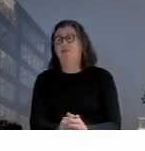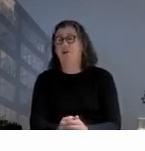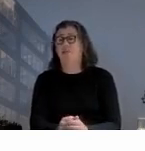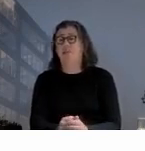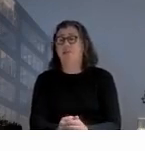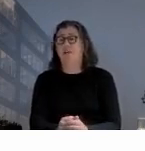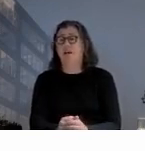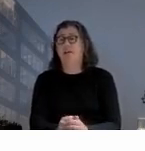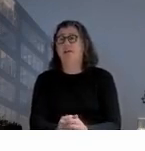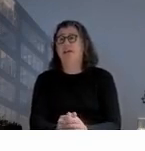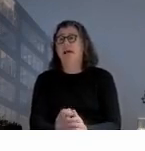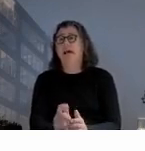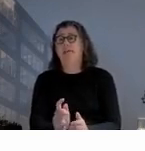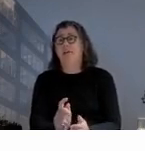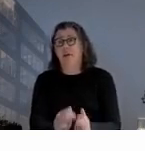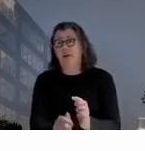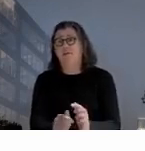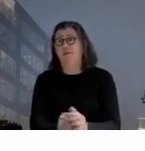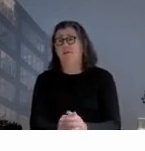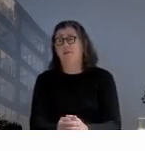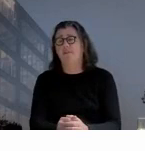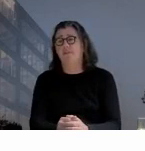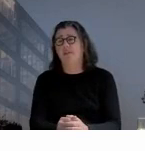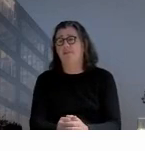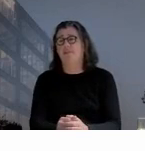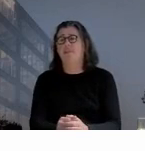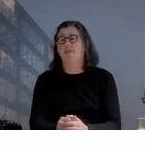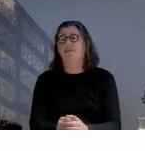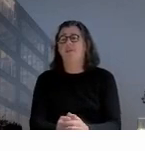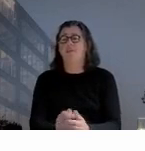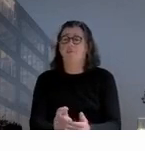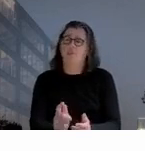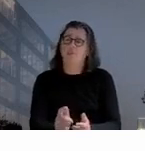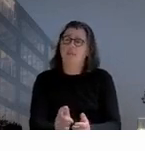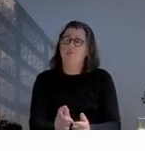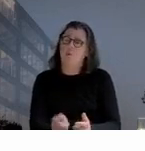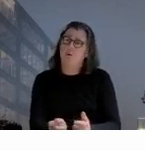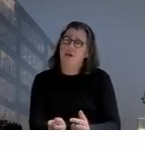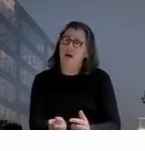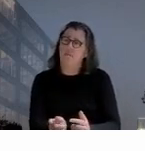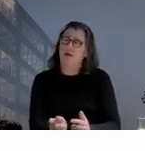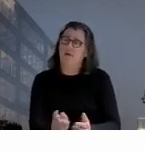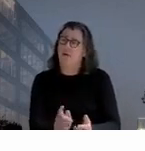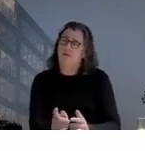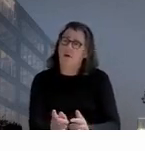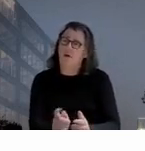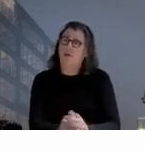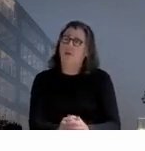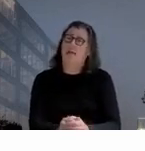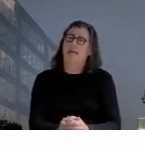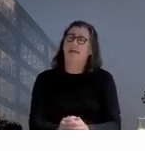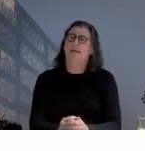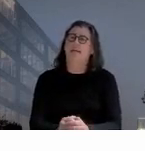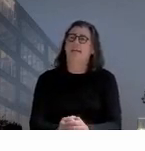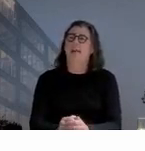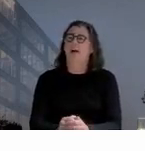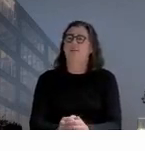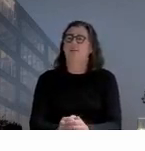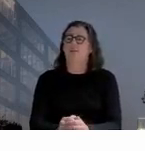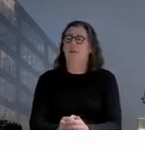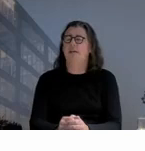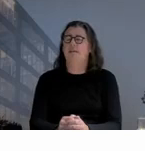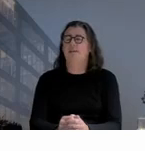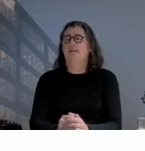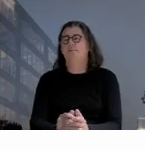It does cross the zero line and the curve does shift. So you would save more carbon overall in the